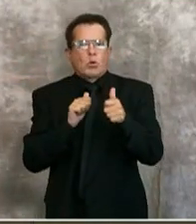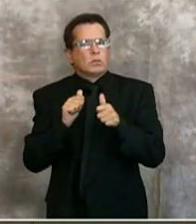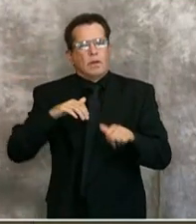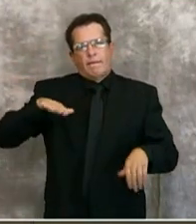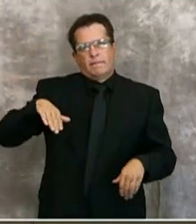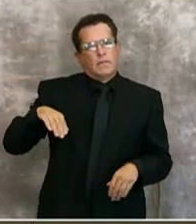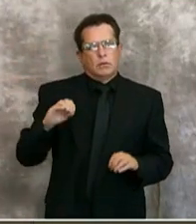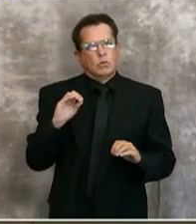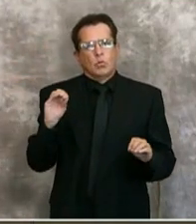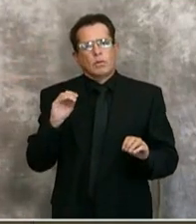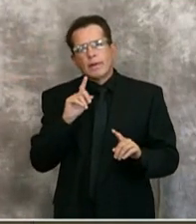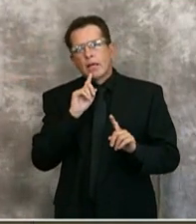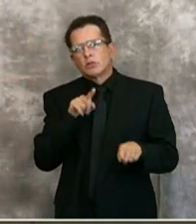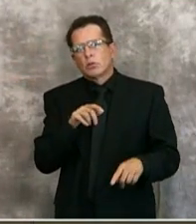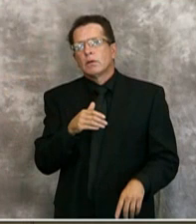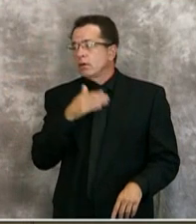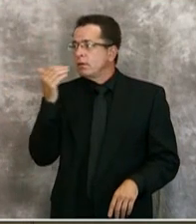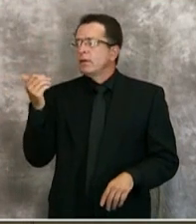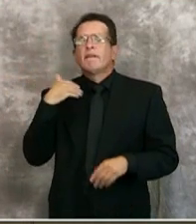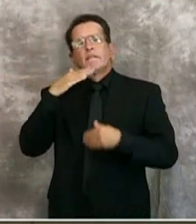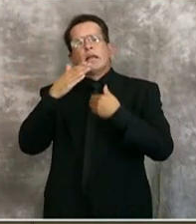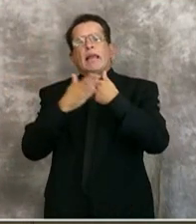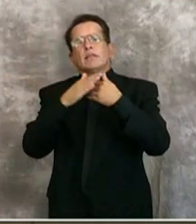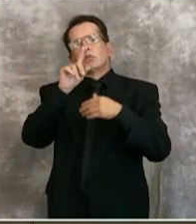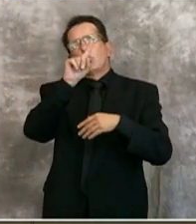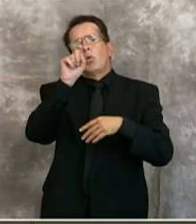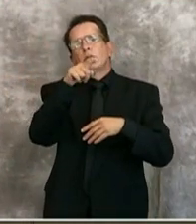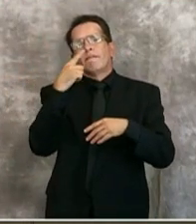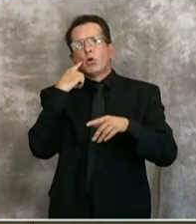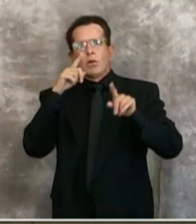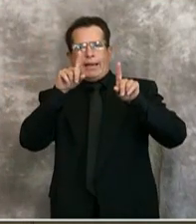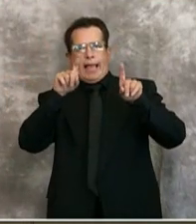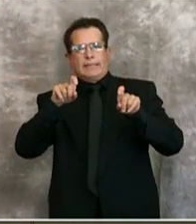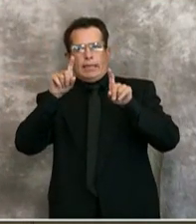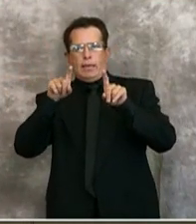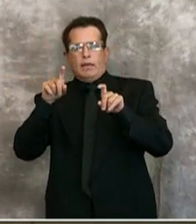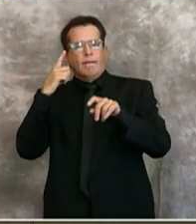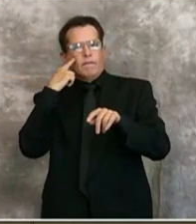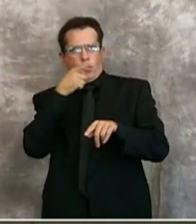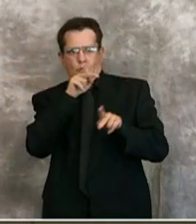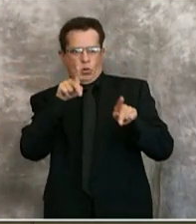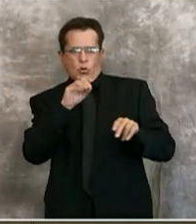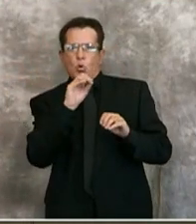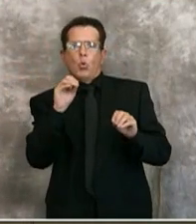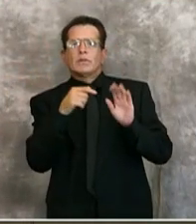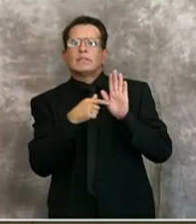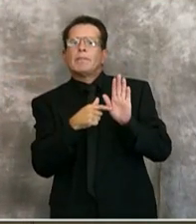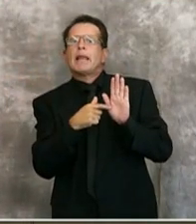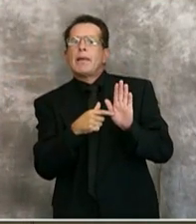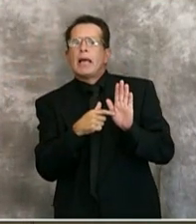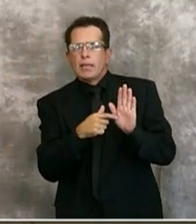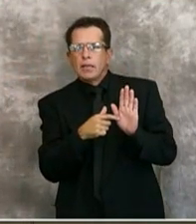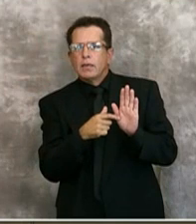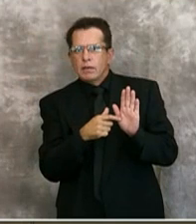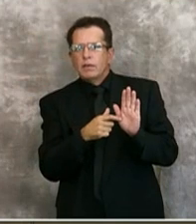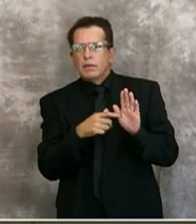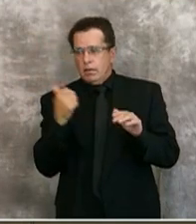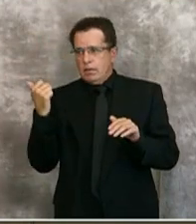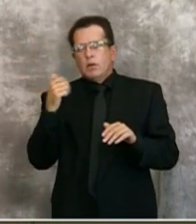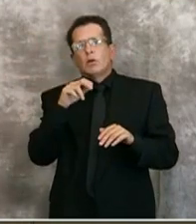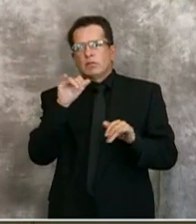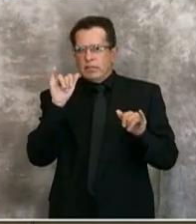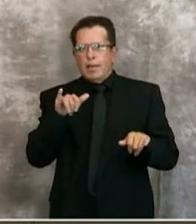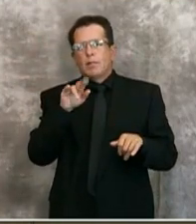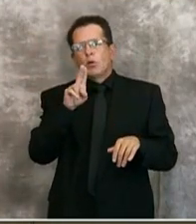stay up there, this next question is related to testing for asymptomatic people, and this one's from Guillermo with